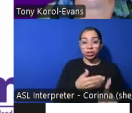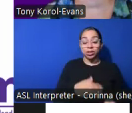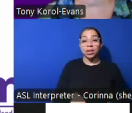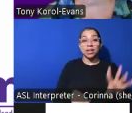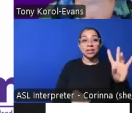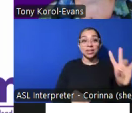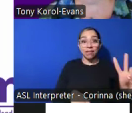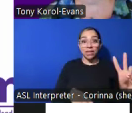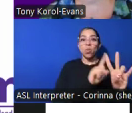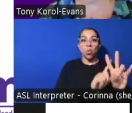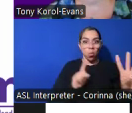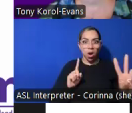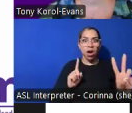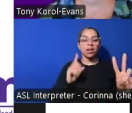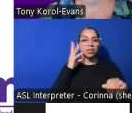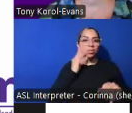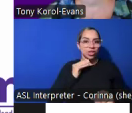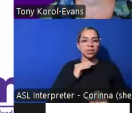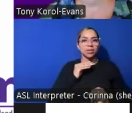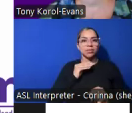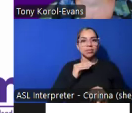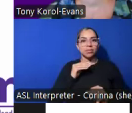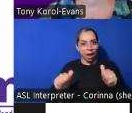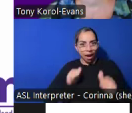active interference with contraception.